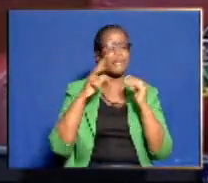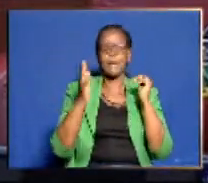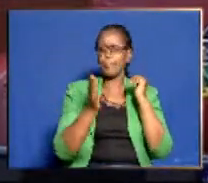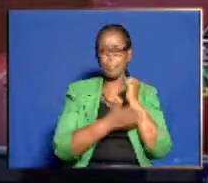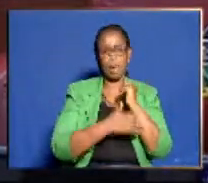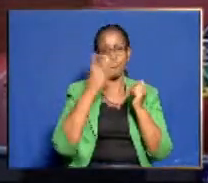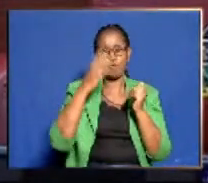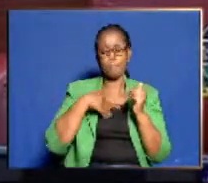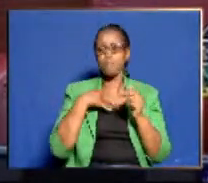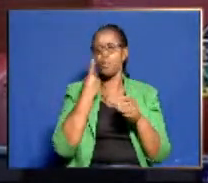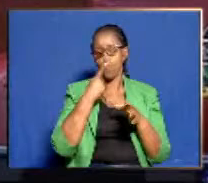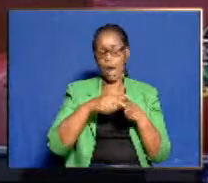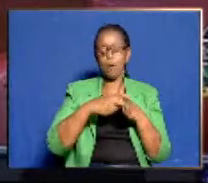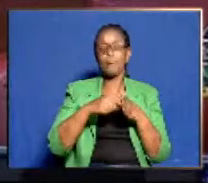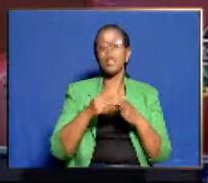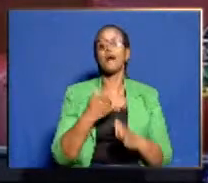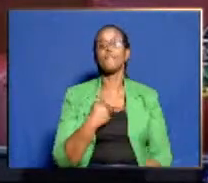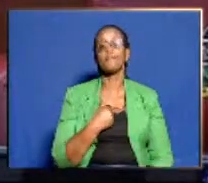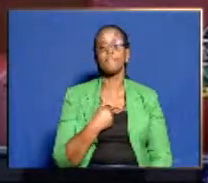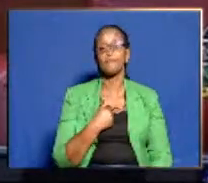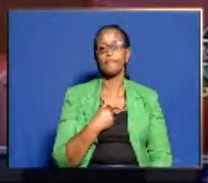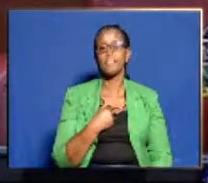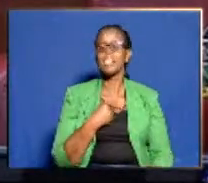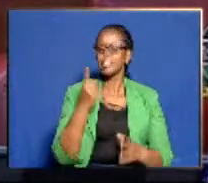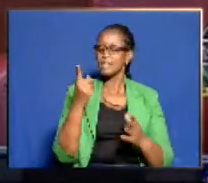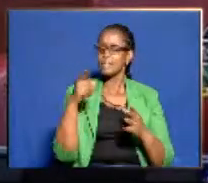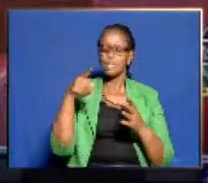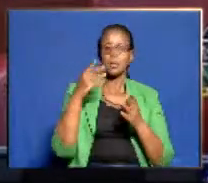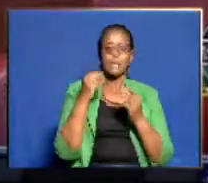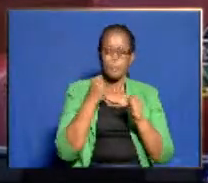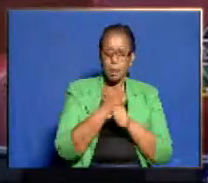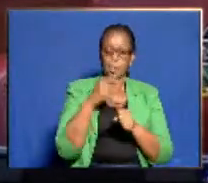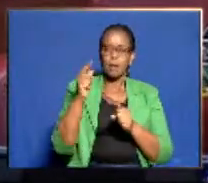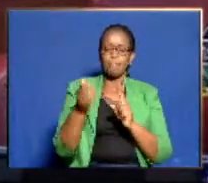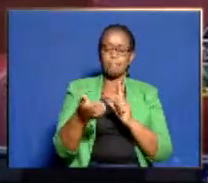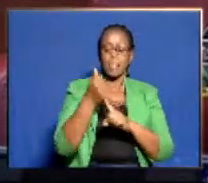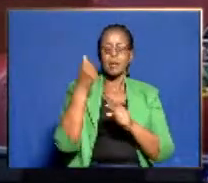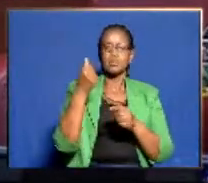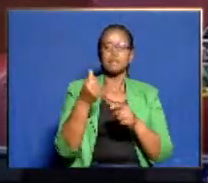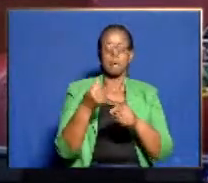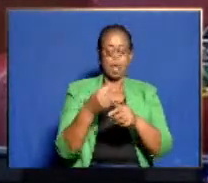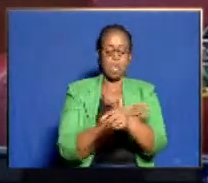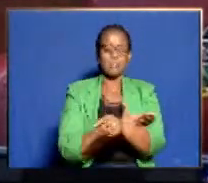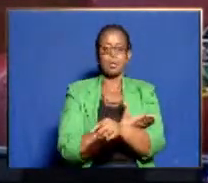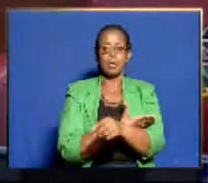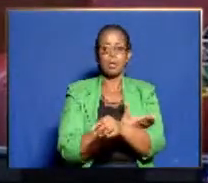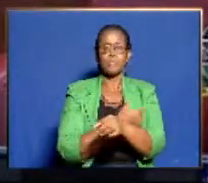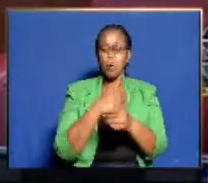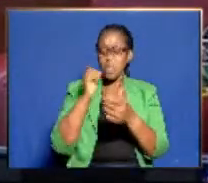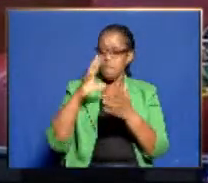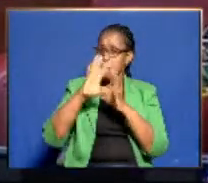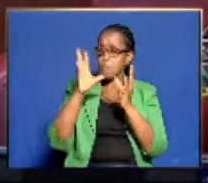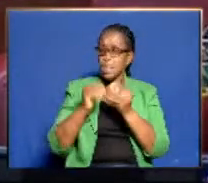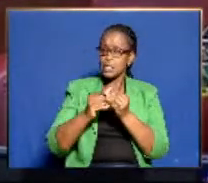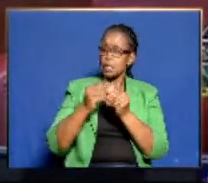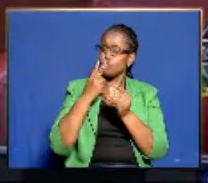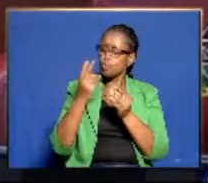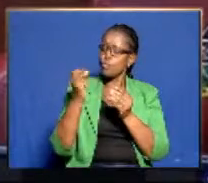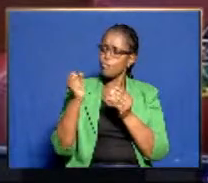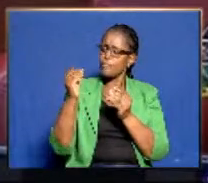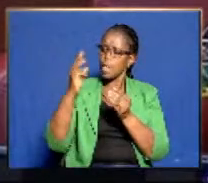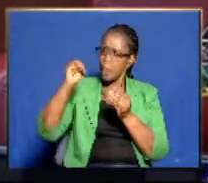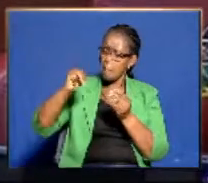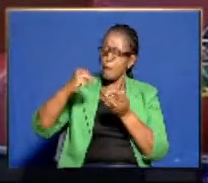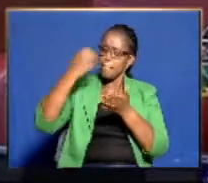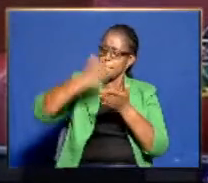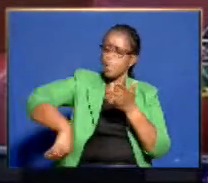albinism bring cancer, Honorable Speaker. We can no longer protect them because